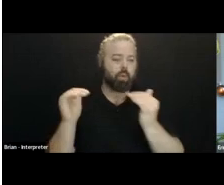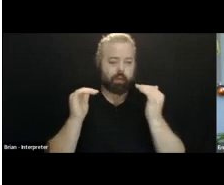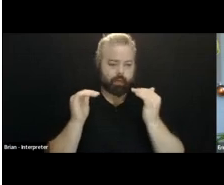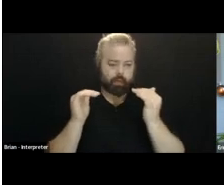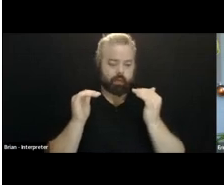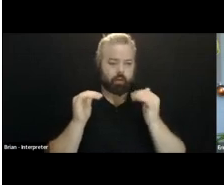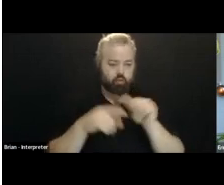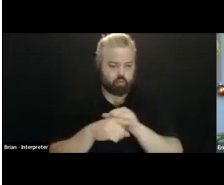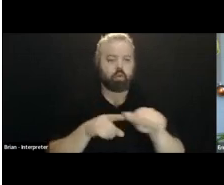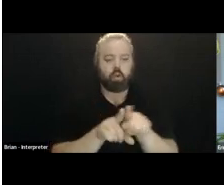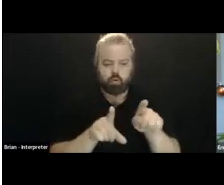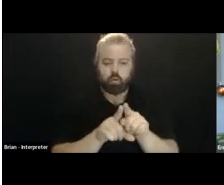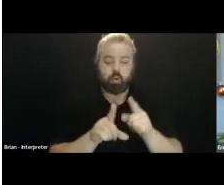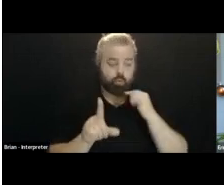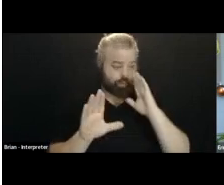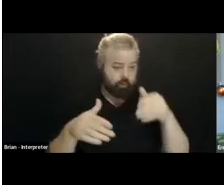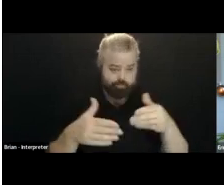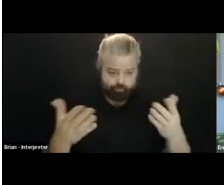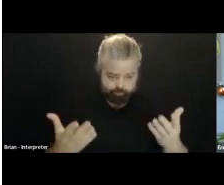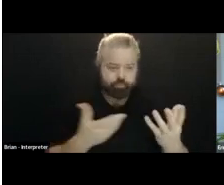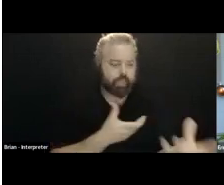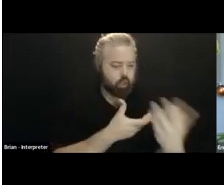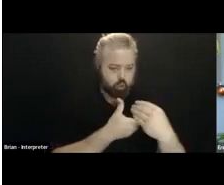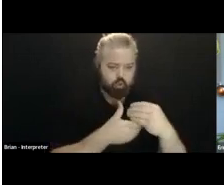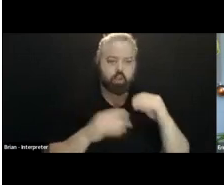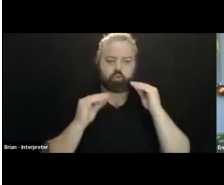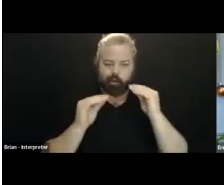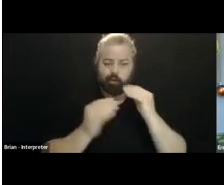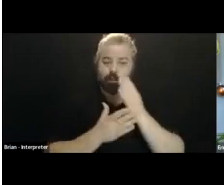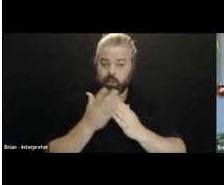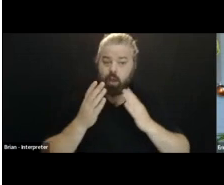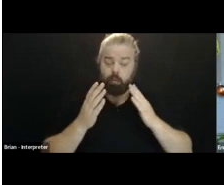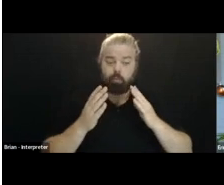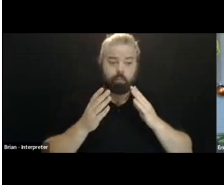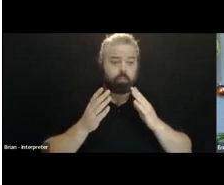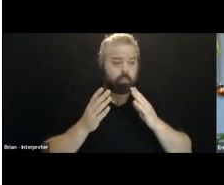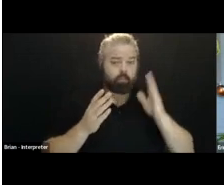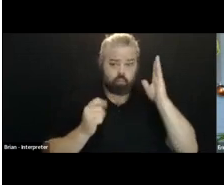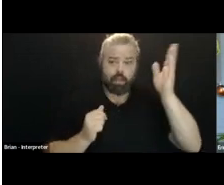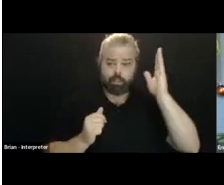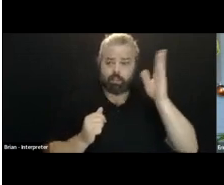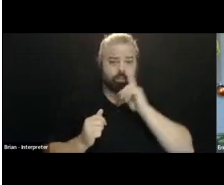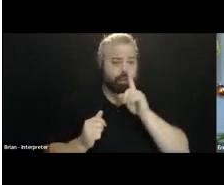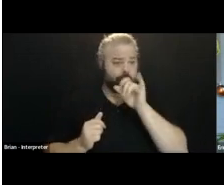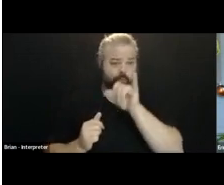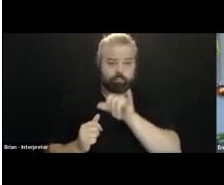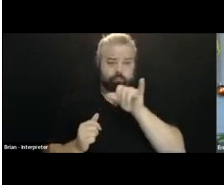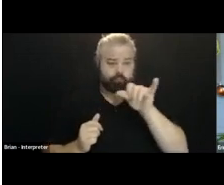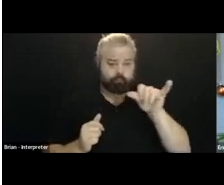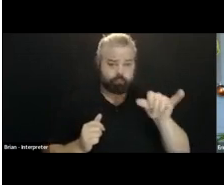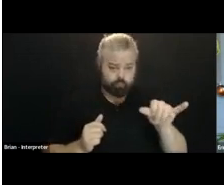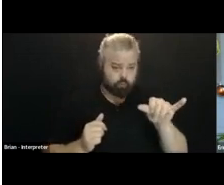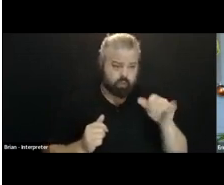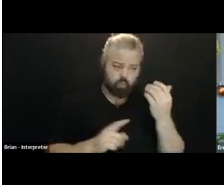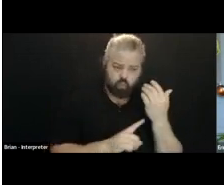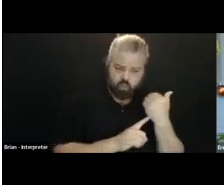inclusive instruction, and some of my presentations have been pretty similar to the session that was held earlier